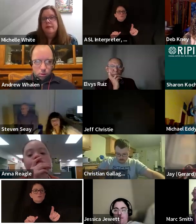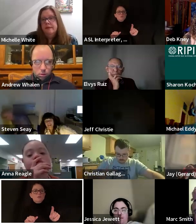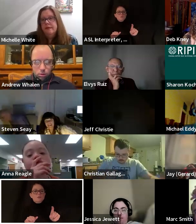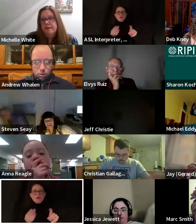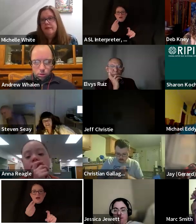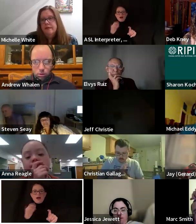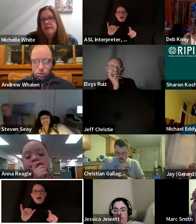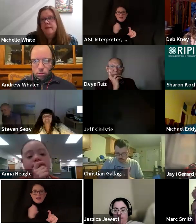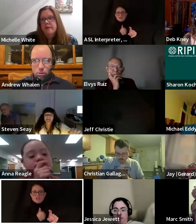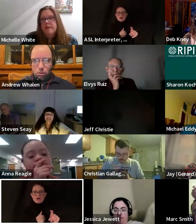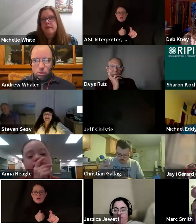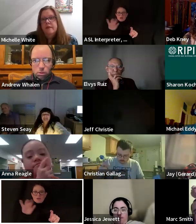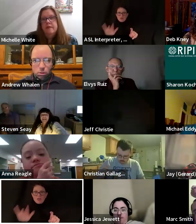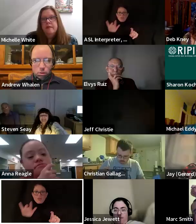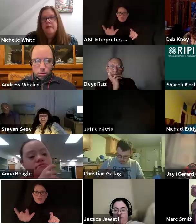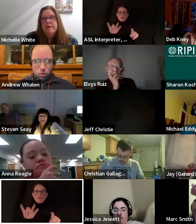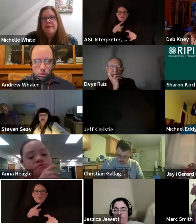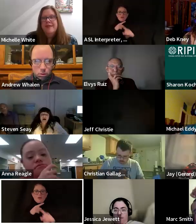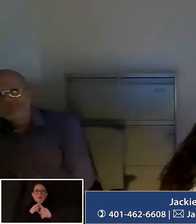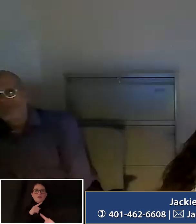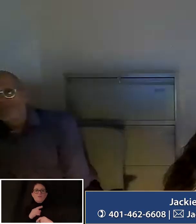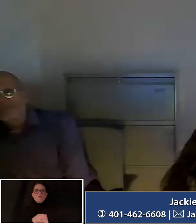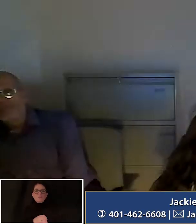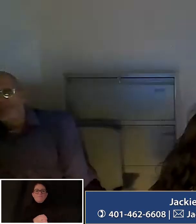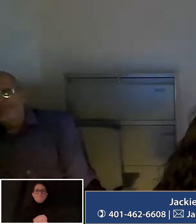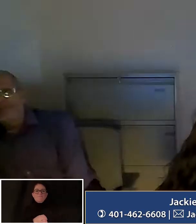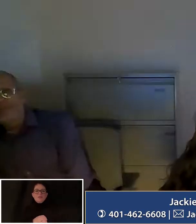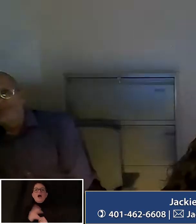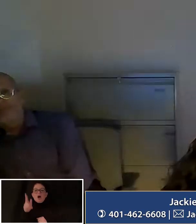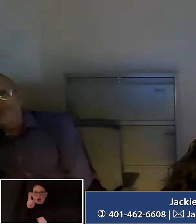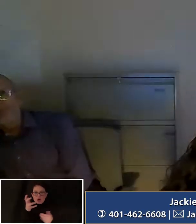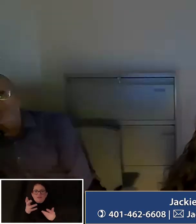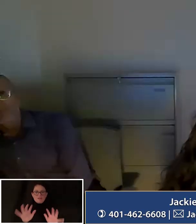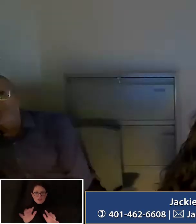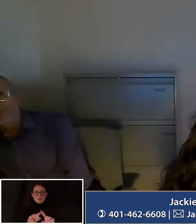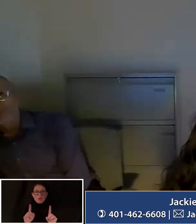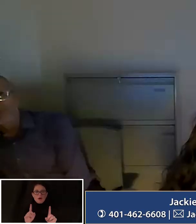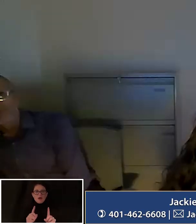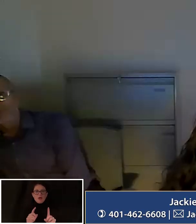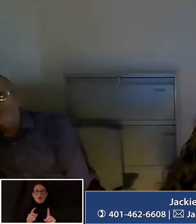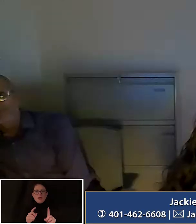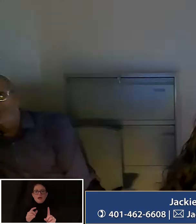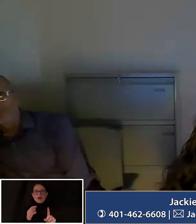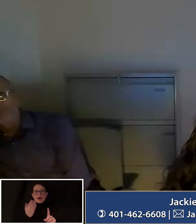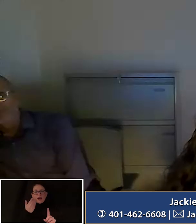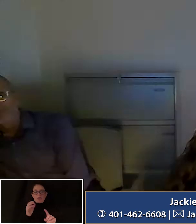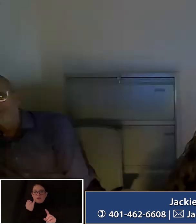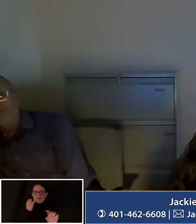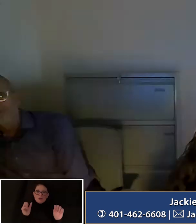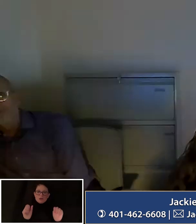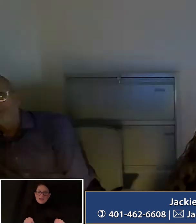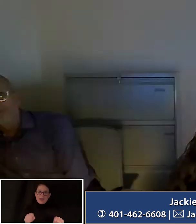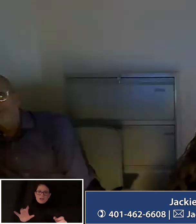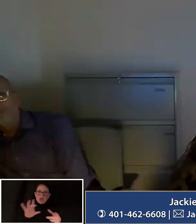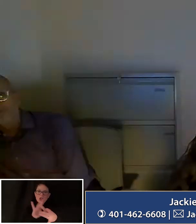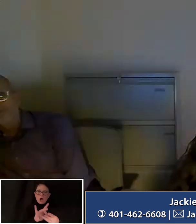Hi, Heather. Sorry. That's okay. I have heard that. I don't know if there is a way if you can